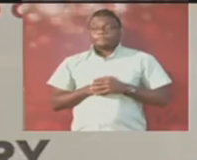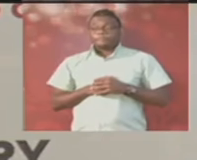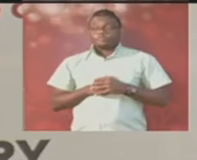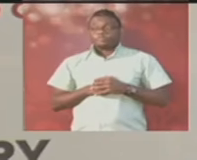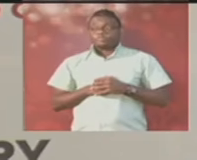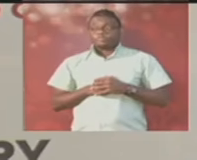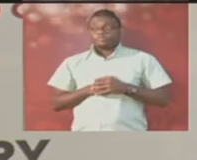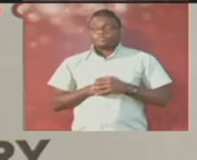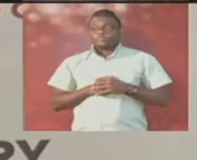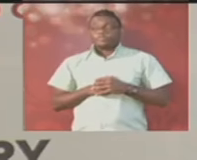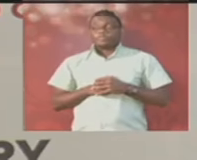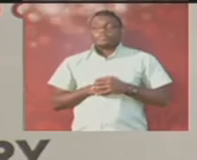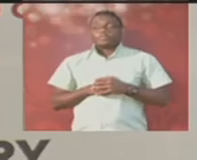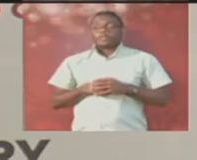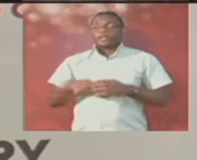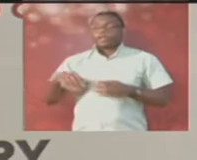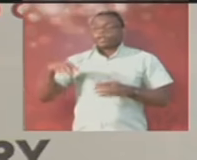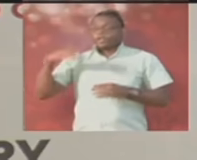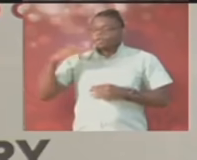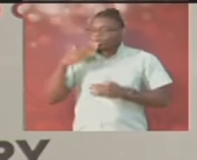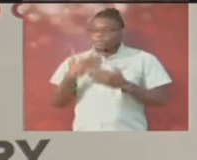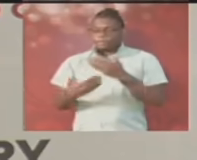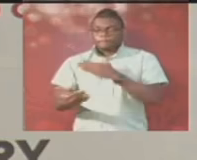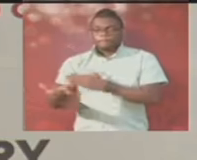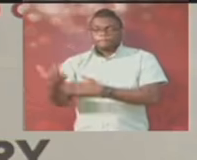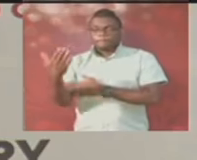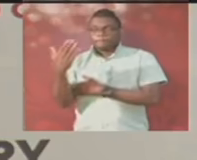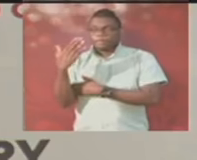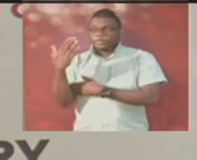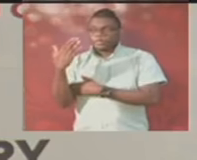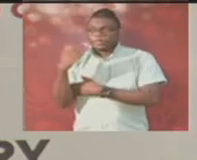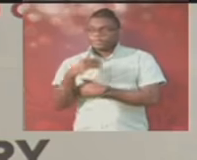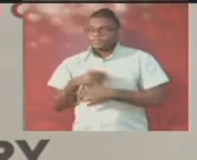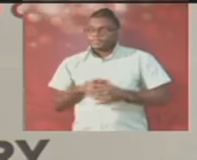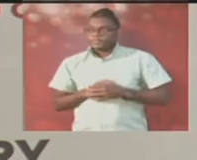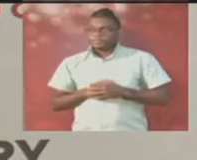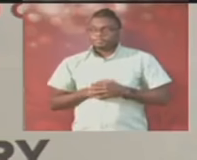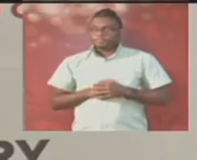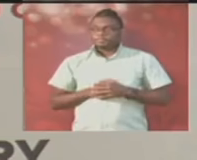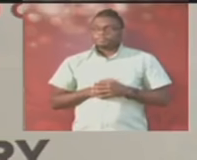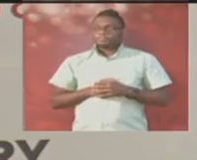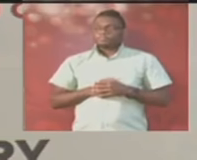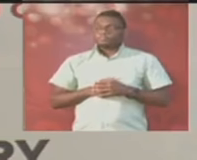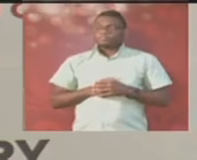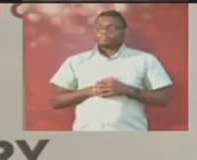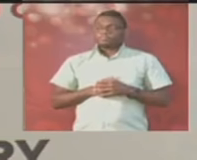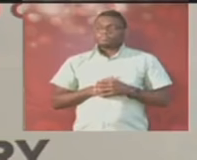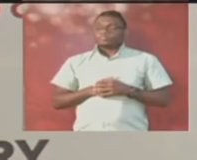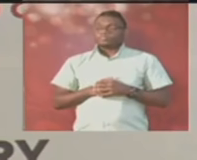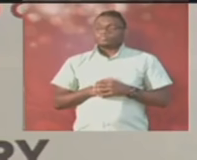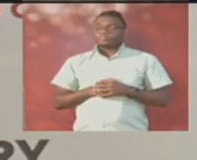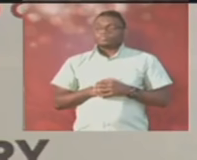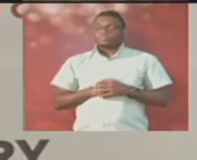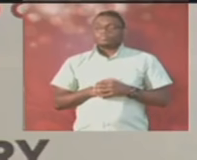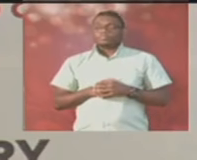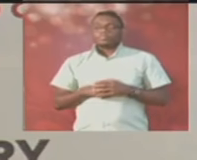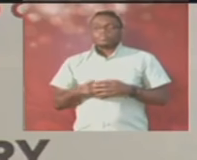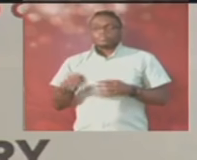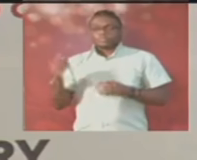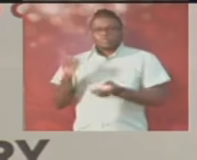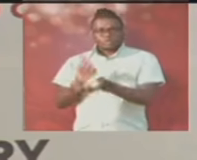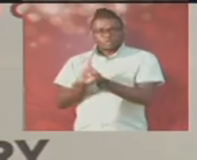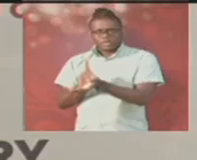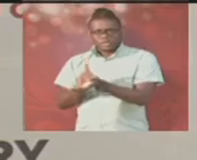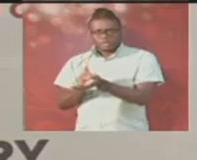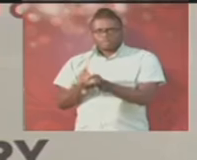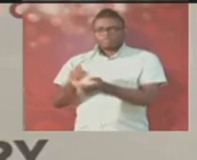Good morning to my colleague. Thank you. Apologies. Thank you, Mr. Alexander. Good morning to my colleague, Dr. Richards, and to my colleague, Mr.